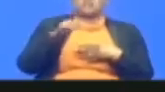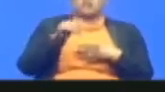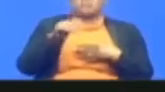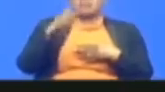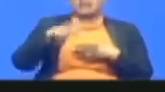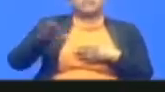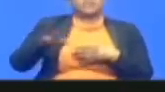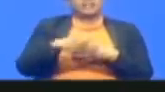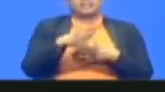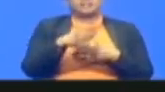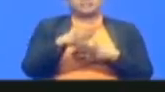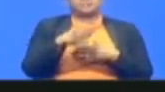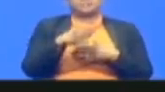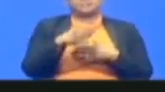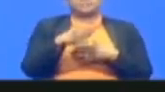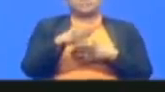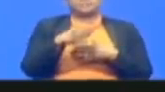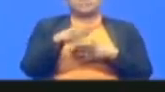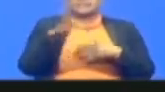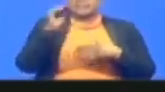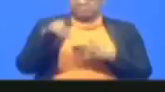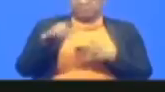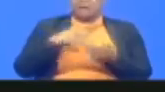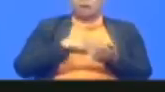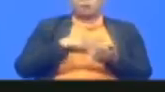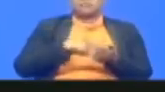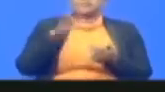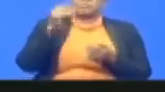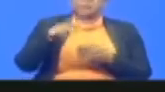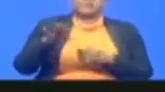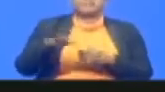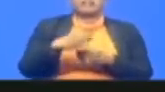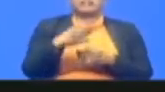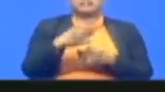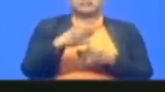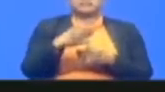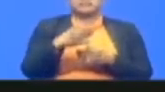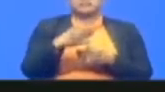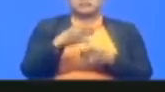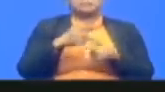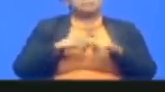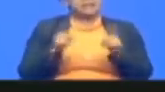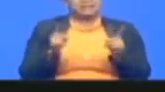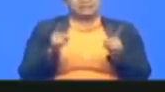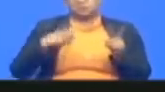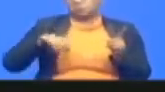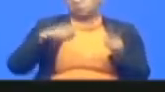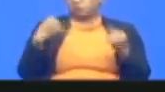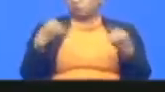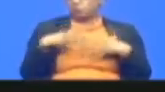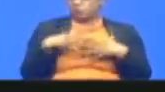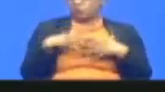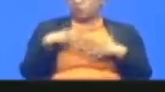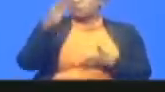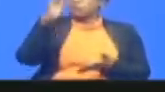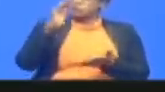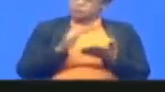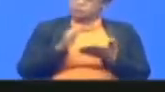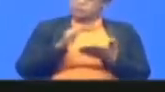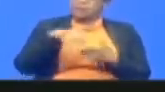Valley. Wabunge wetu wengi wanatoka Rift Valley, lakini tunashangaa ni kwa nini walipunguza bajeti